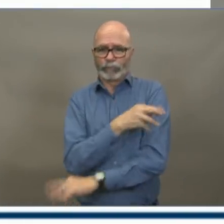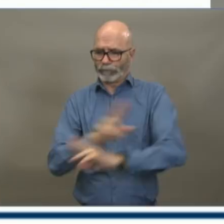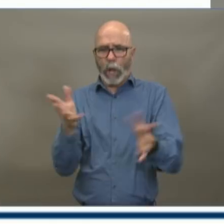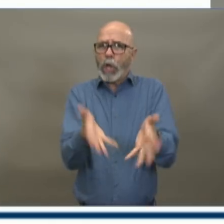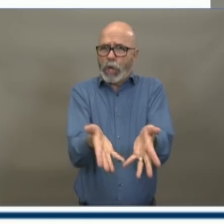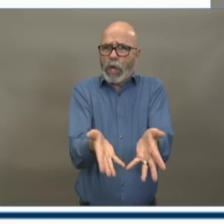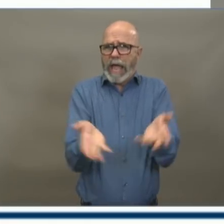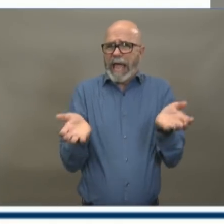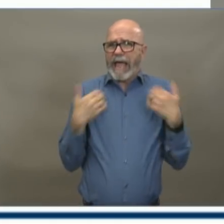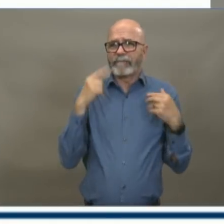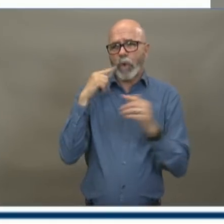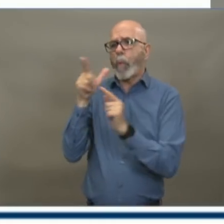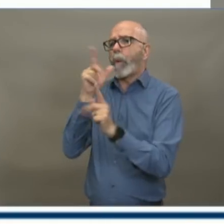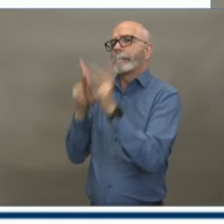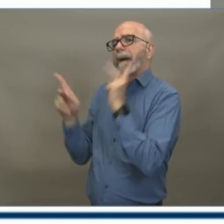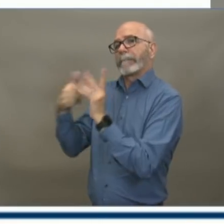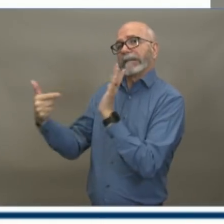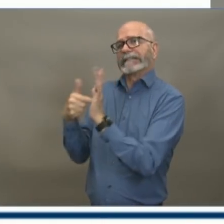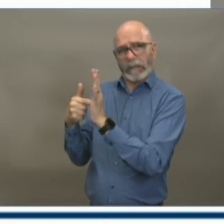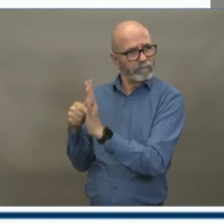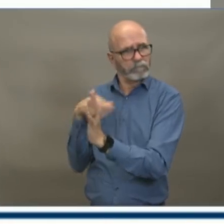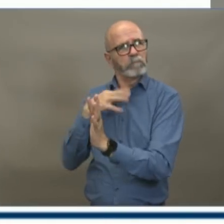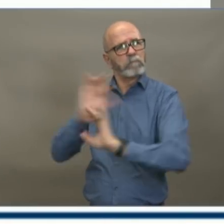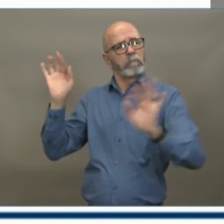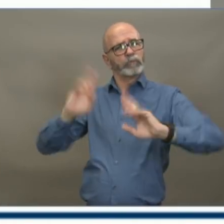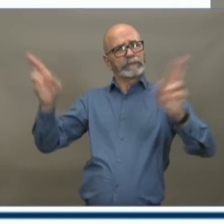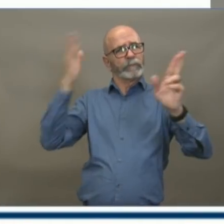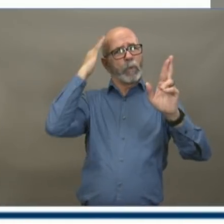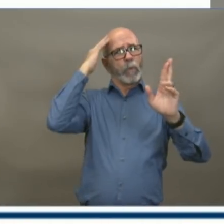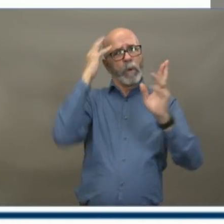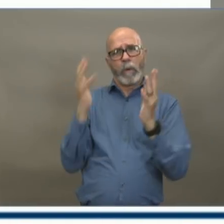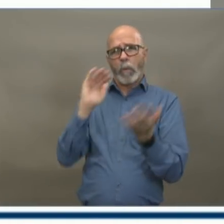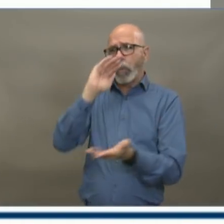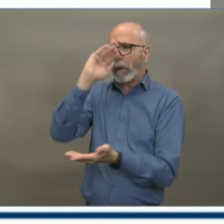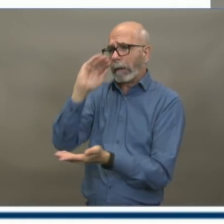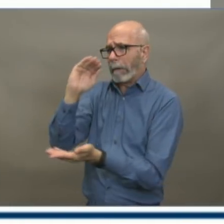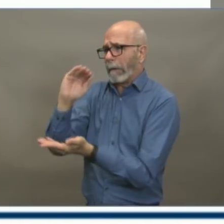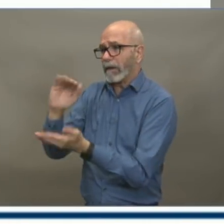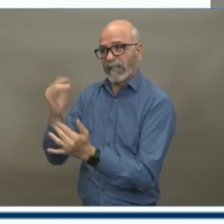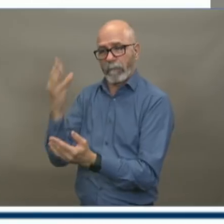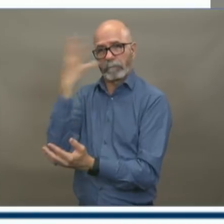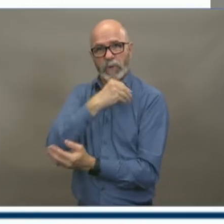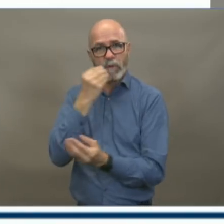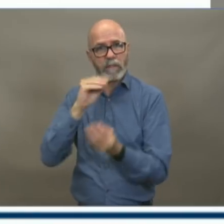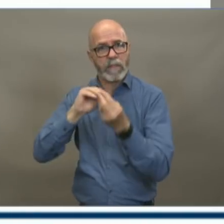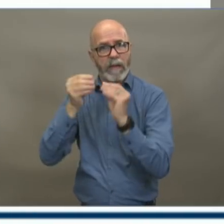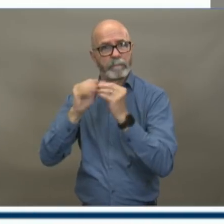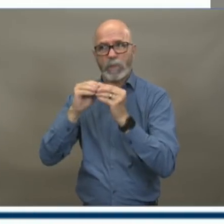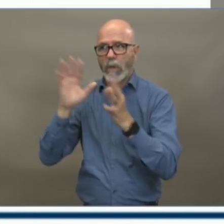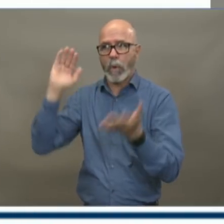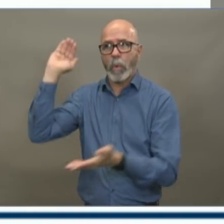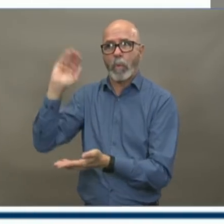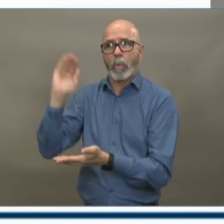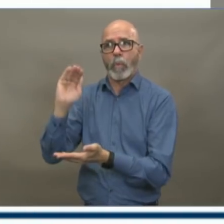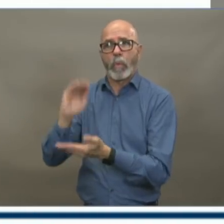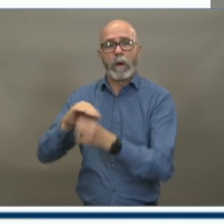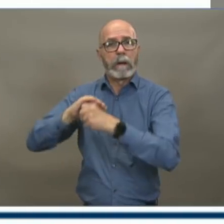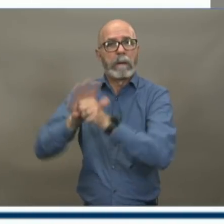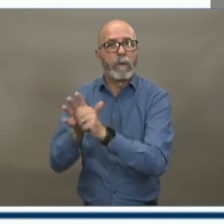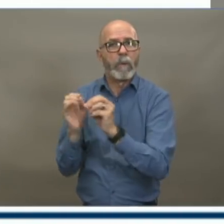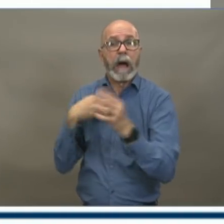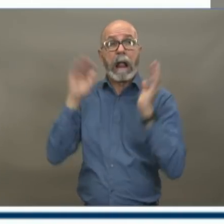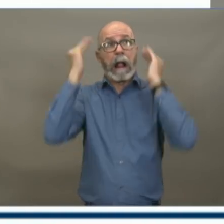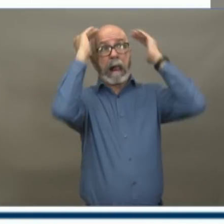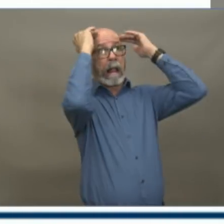it puts us in a position where we perhaps don't have to feel the pressure that other provinces, but the science is actually